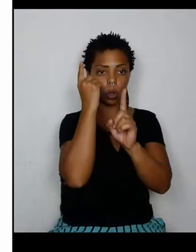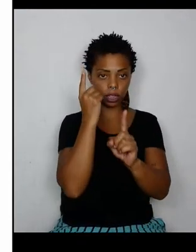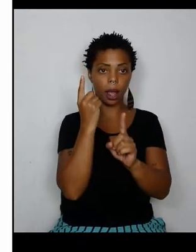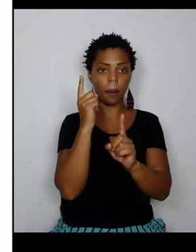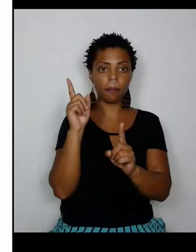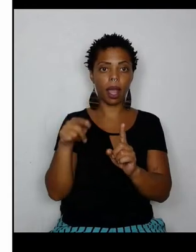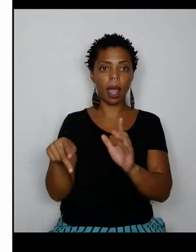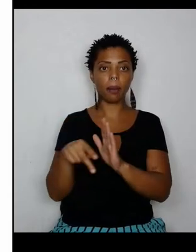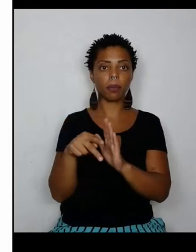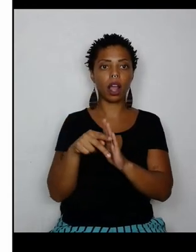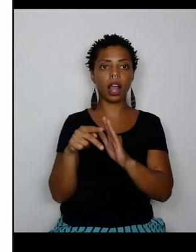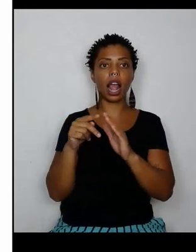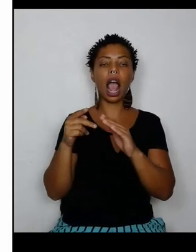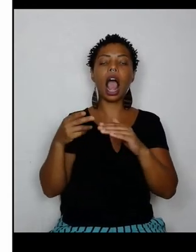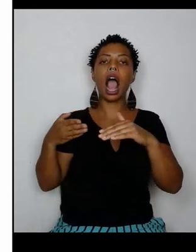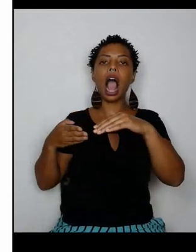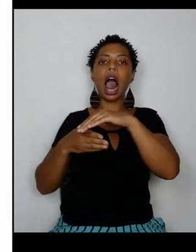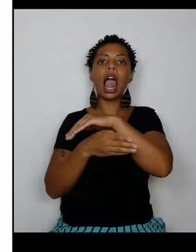telegram